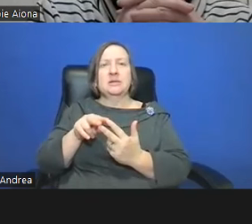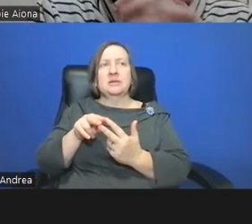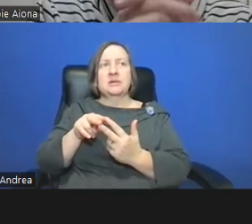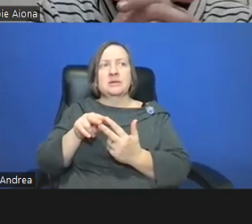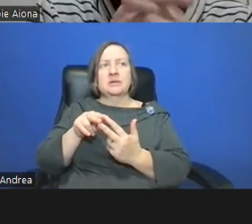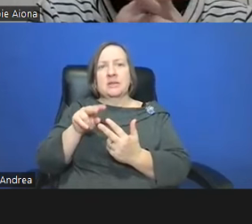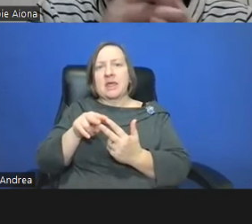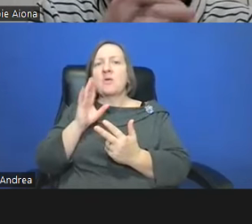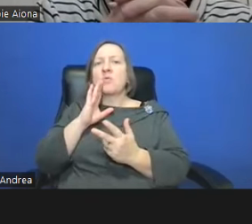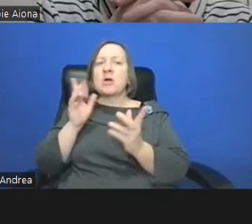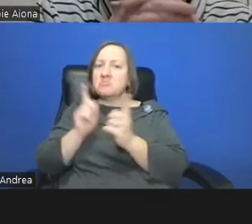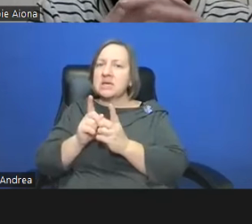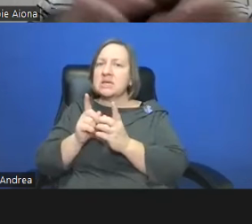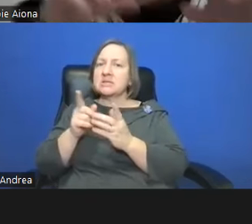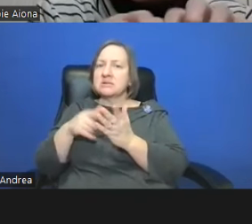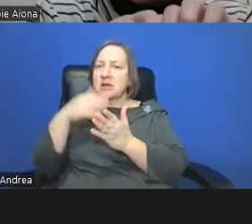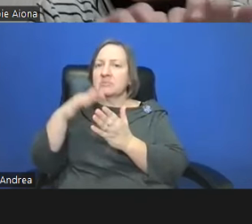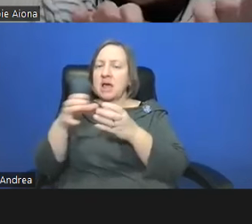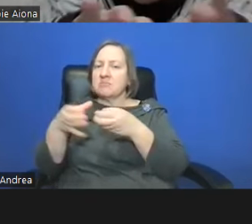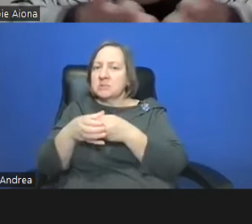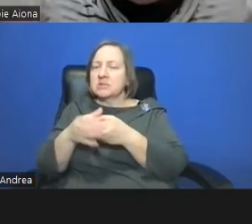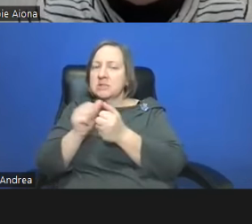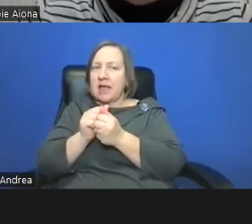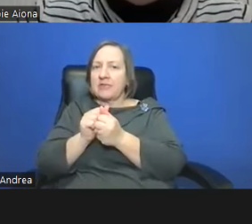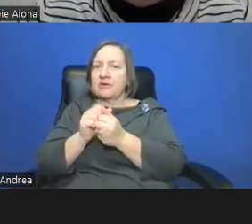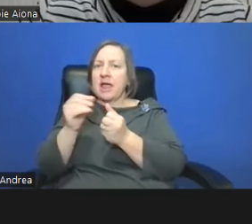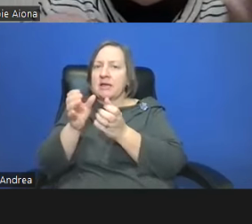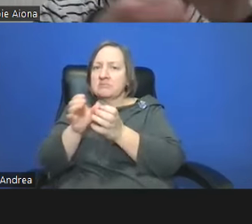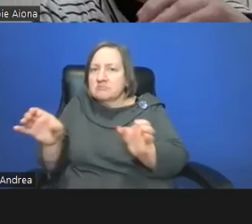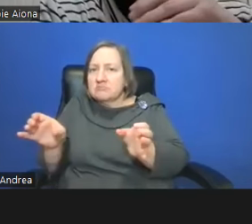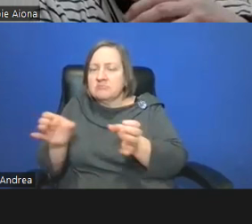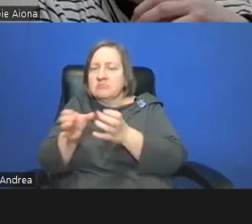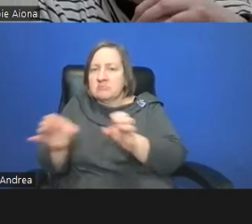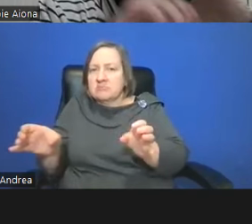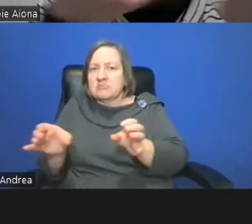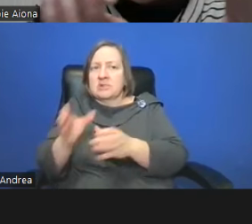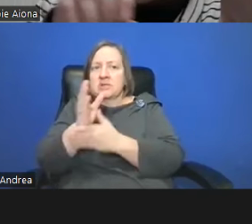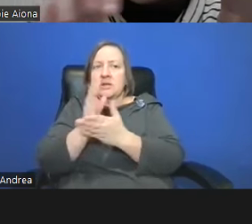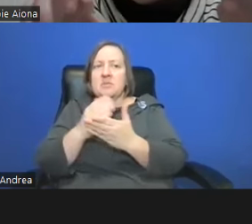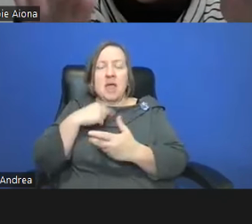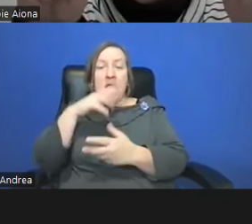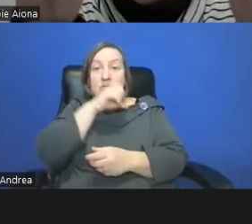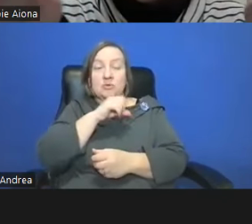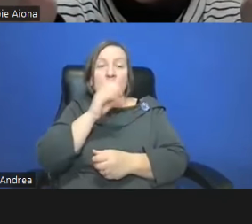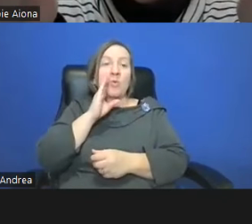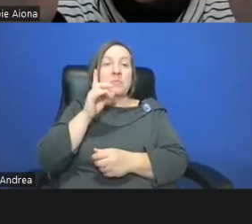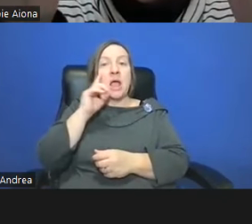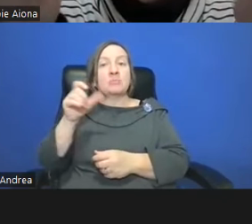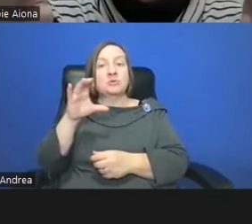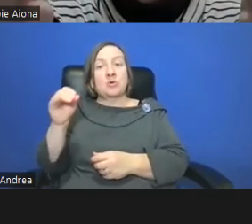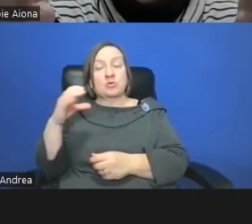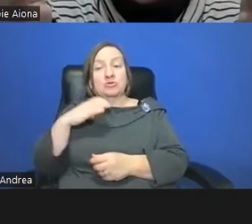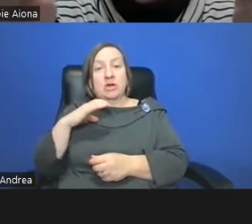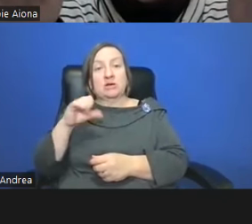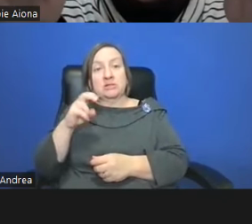would meet from time to time jointly, but could separate into breakout rooms, I'm assuming it would be up to the co-chairs of